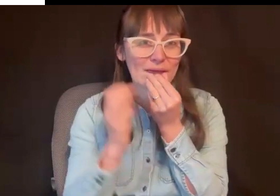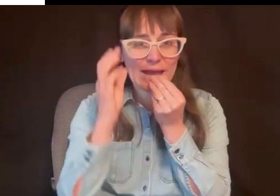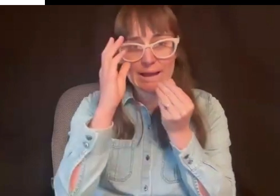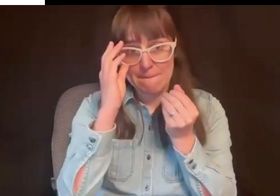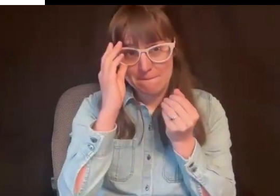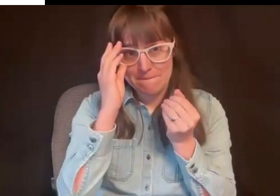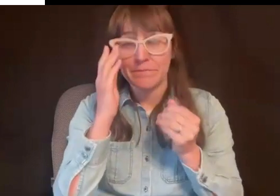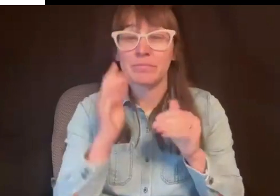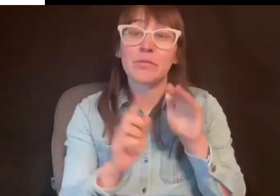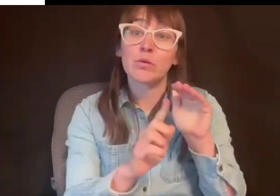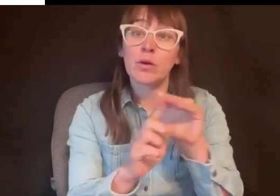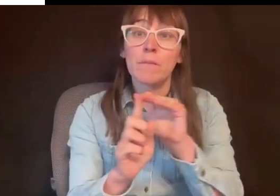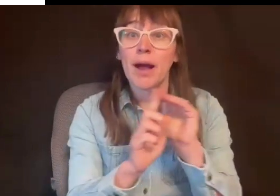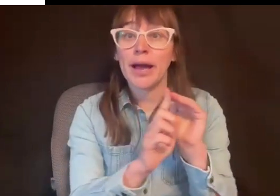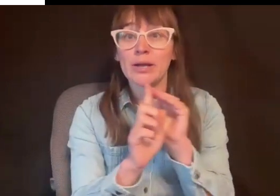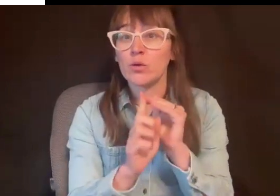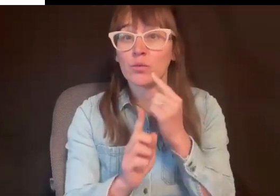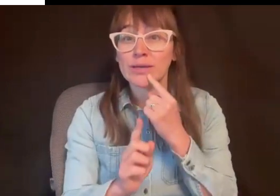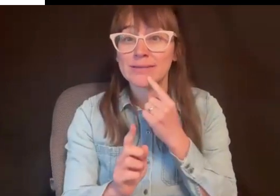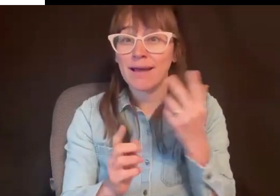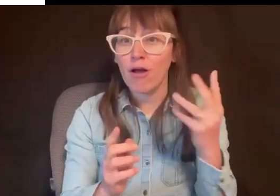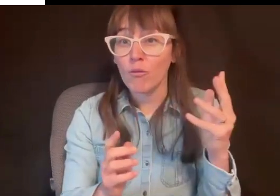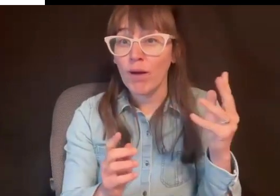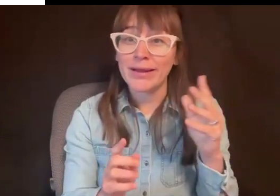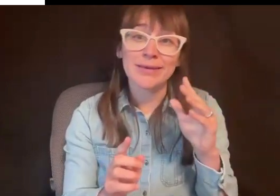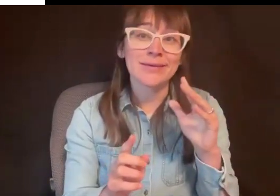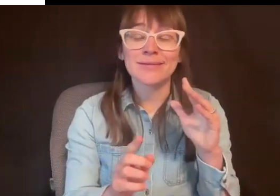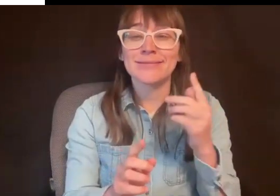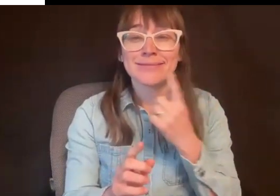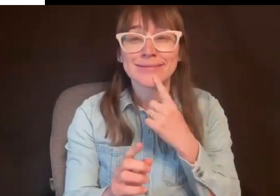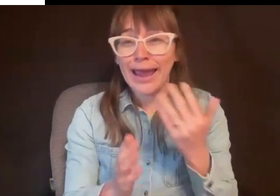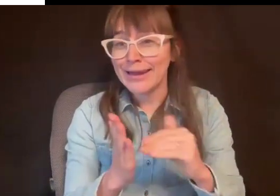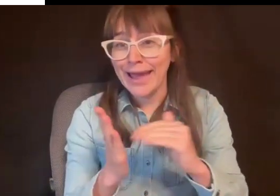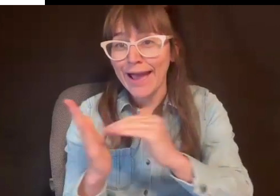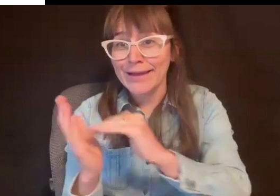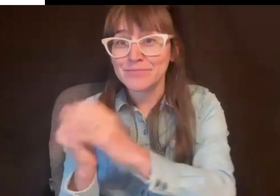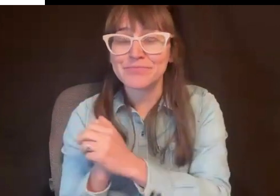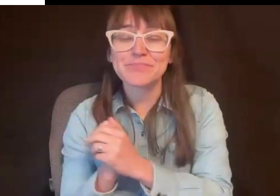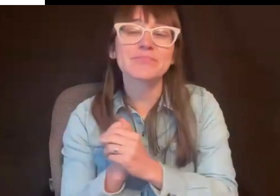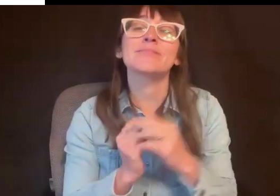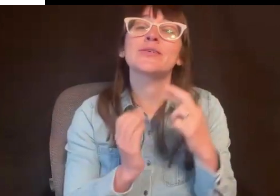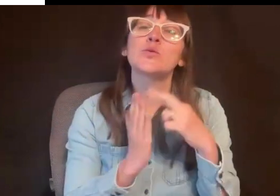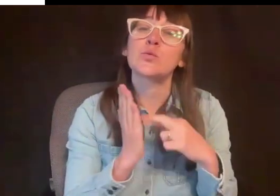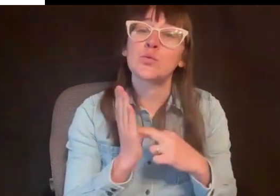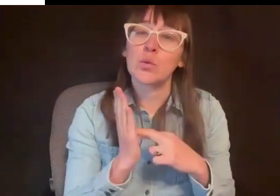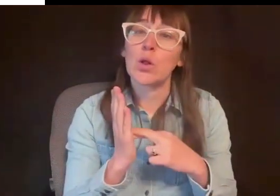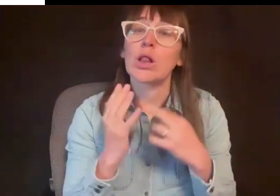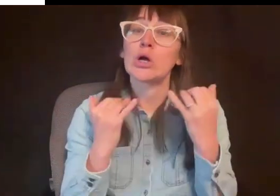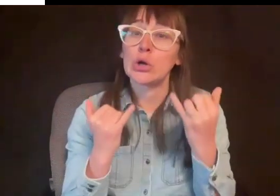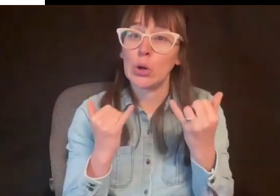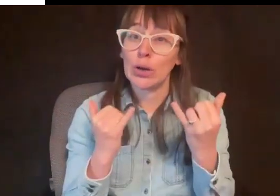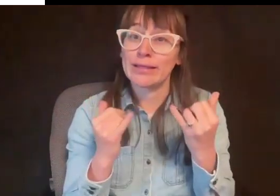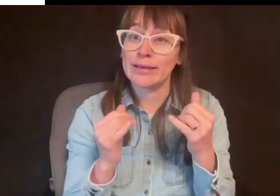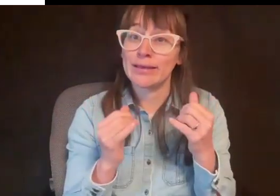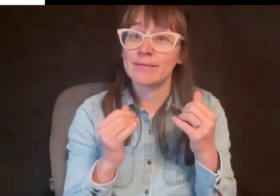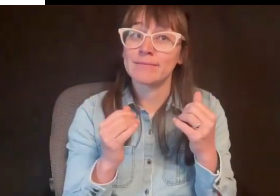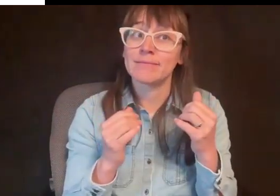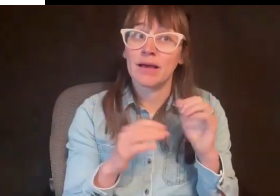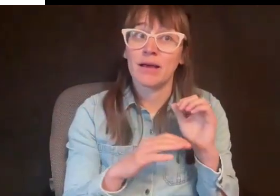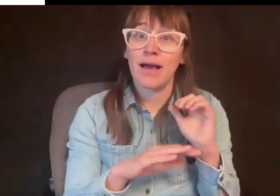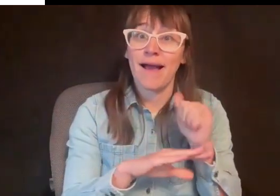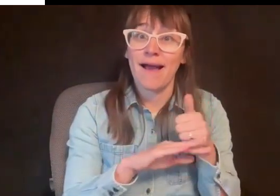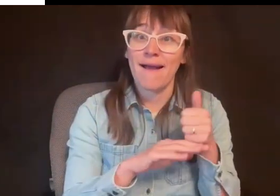again, as a reminder, and we've said this before, and we'll say it many, many more times, while the rule is currently effective, we are providing an